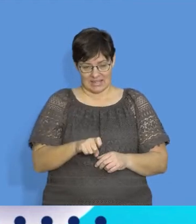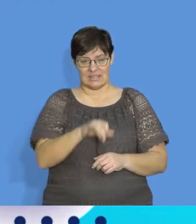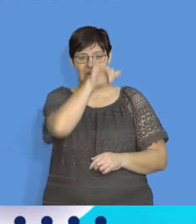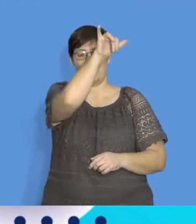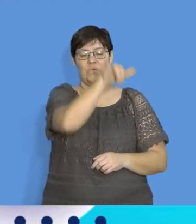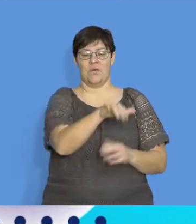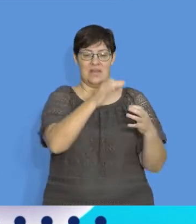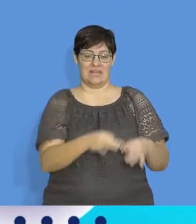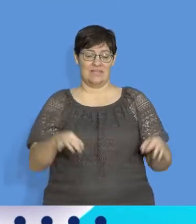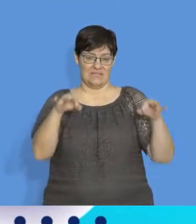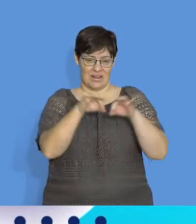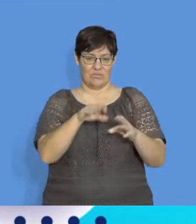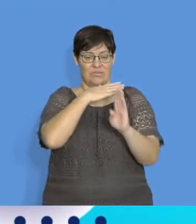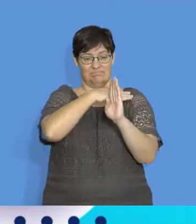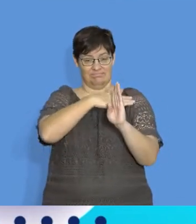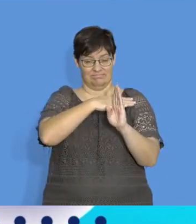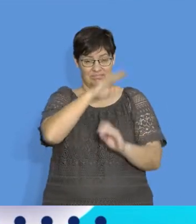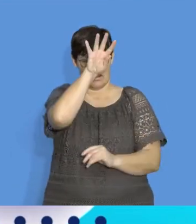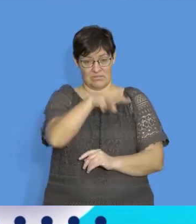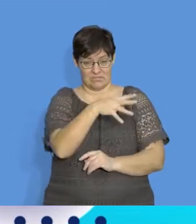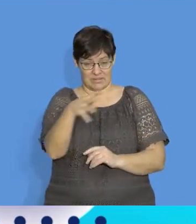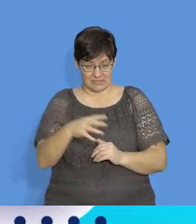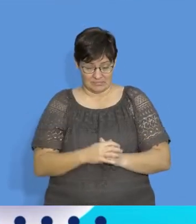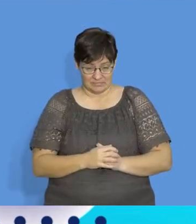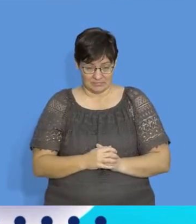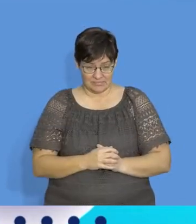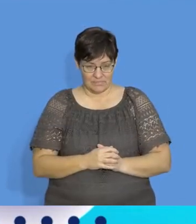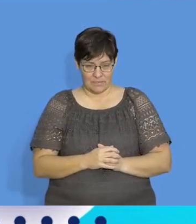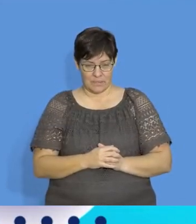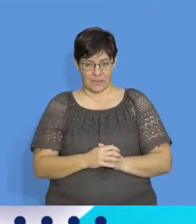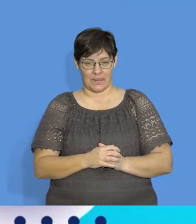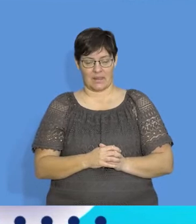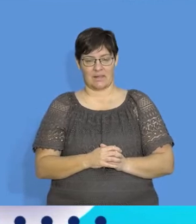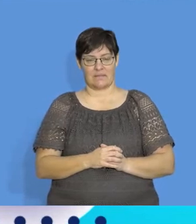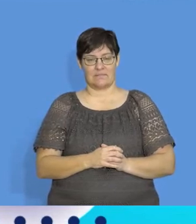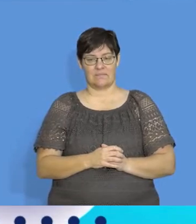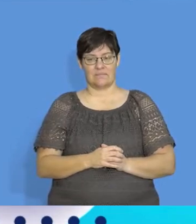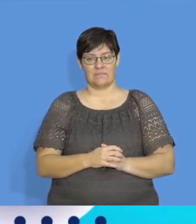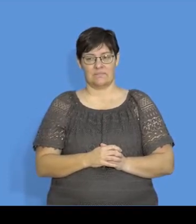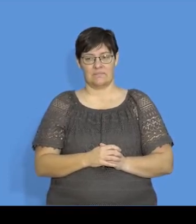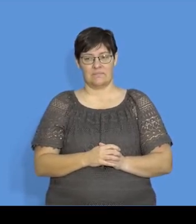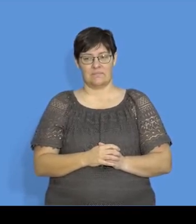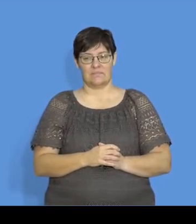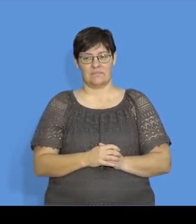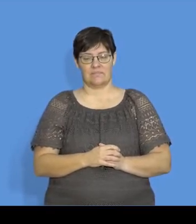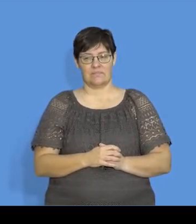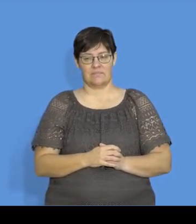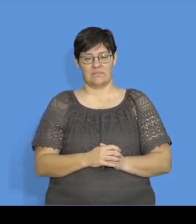my y value on Cartesian plane. Okay? Fantastic. Beautiful.